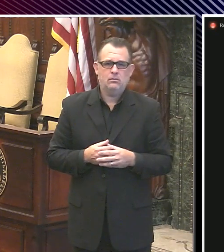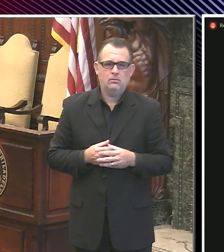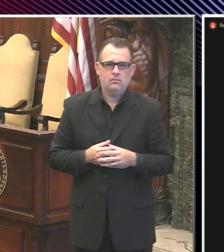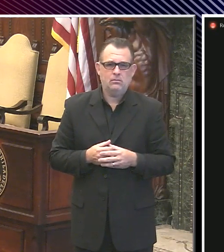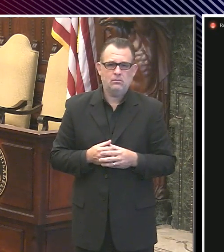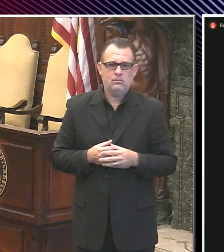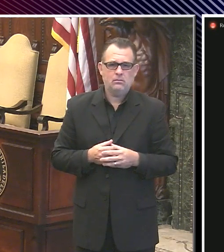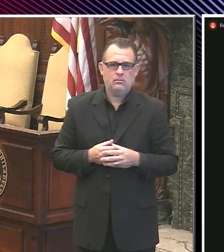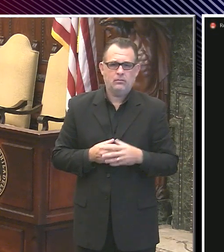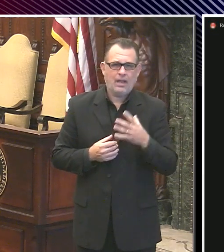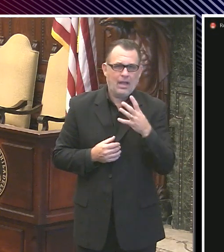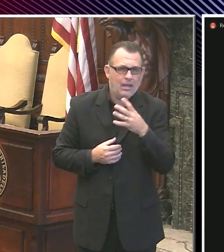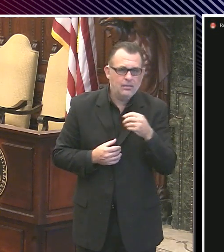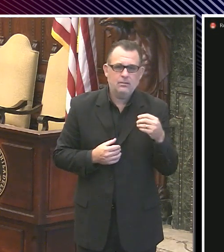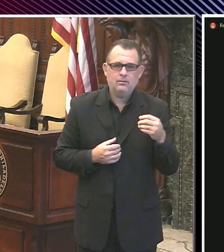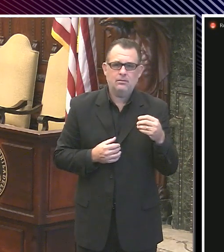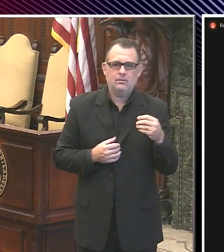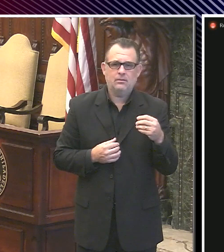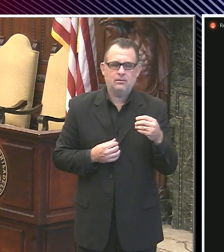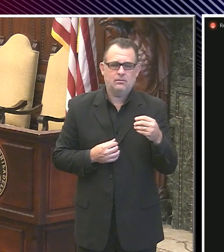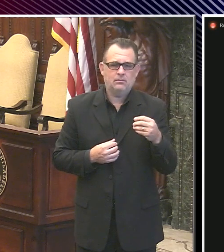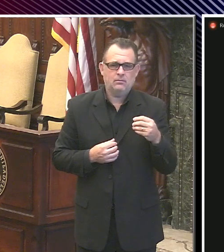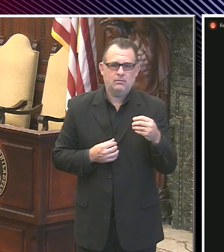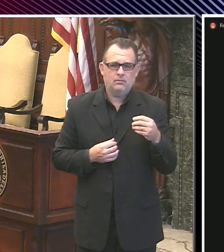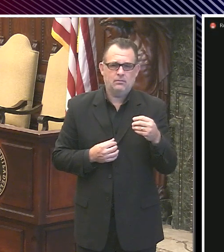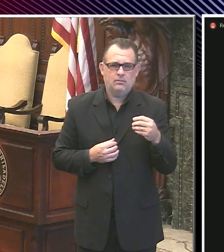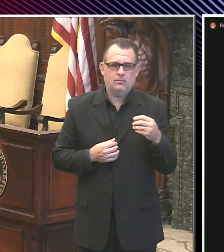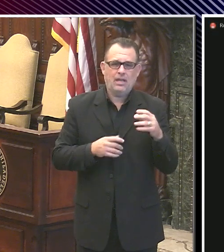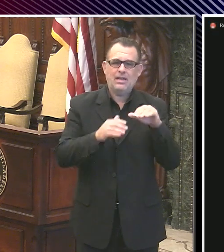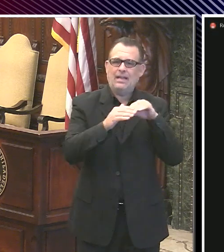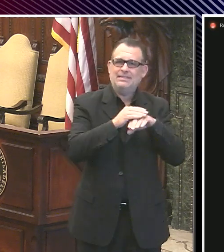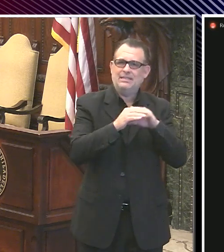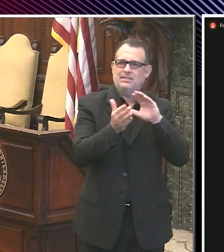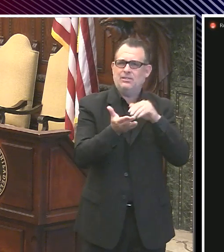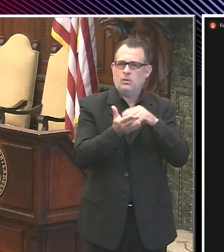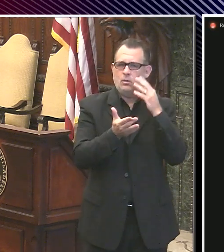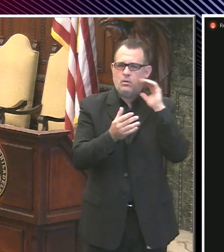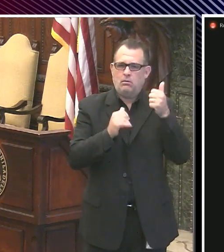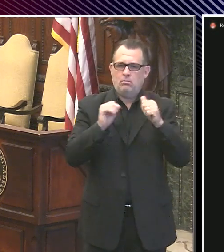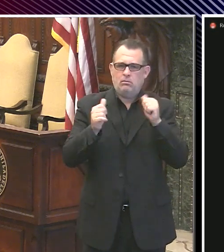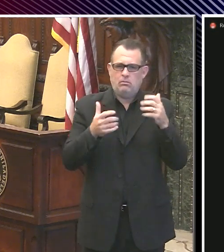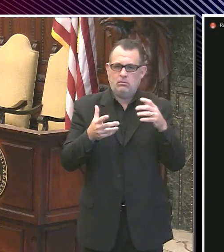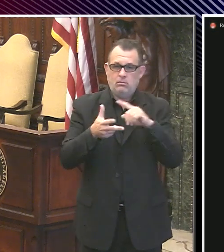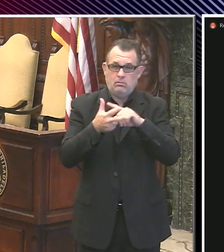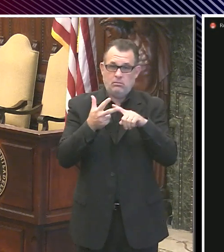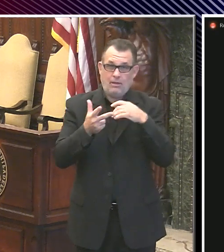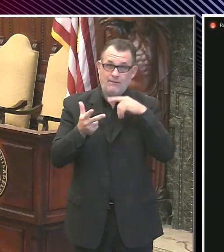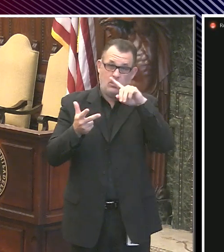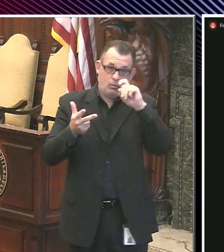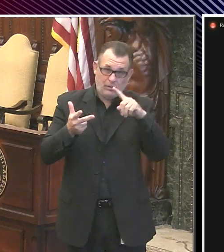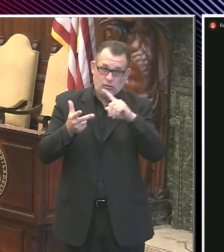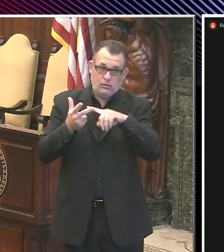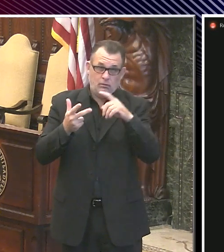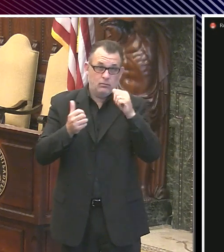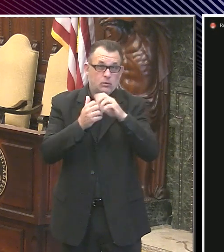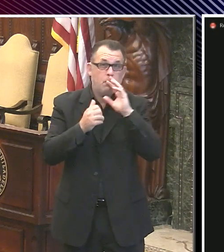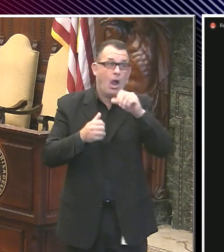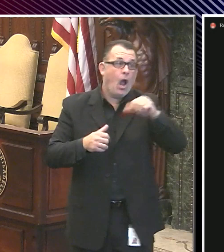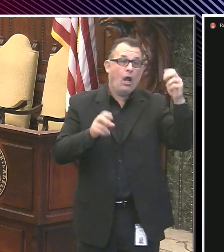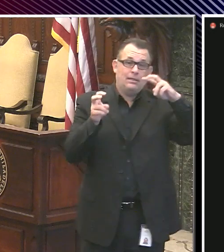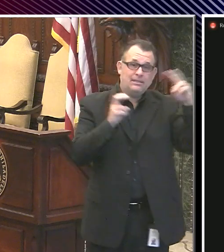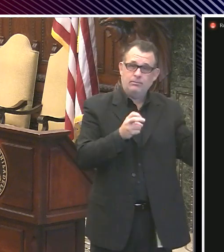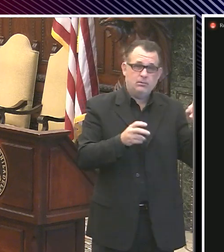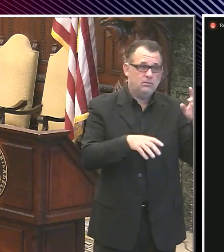dining, as well as on the announcement regarding access centers. If you have questions on any other topics, please hold